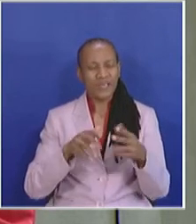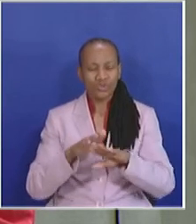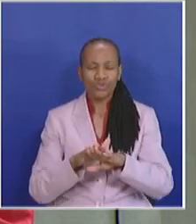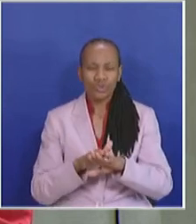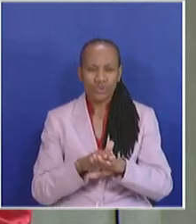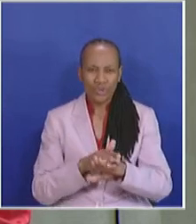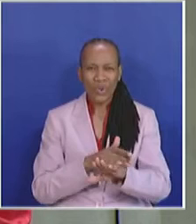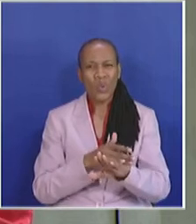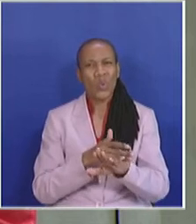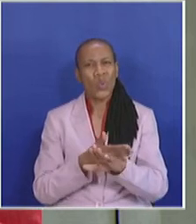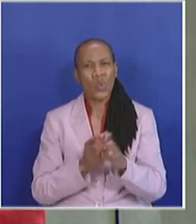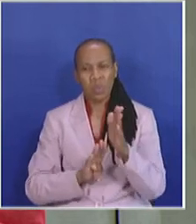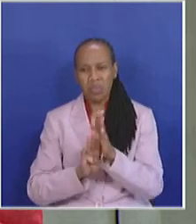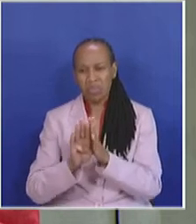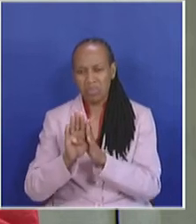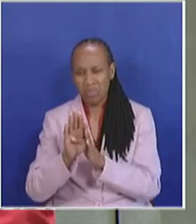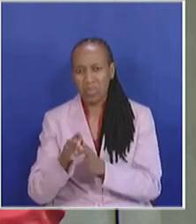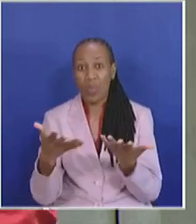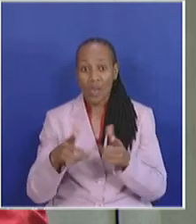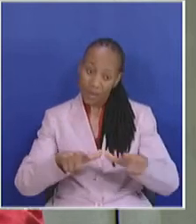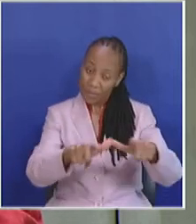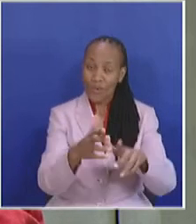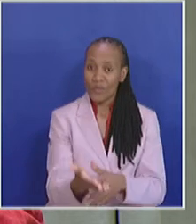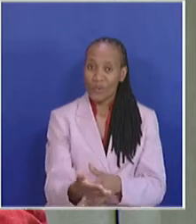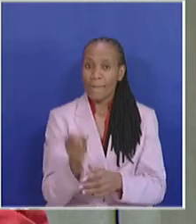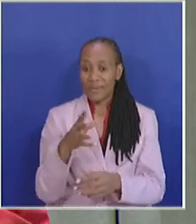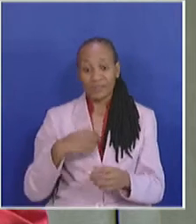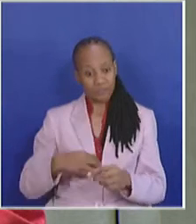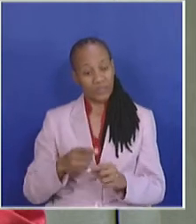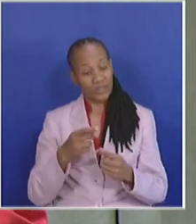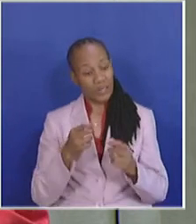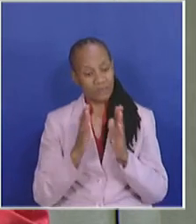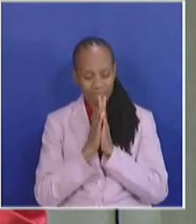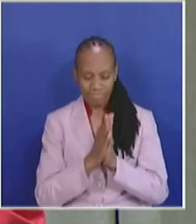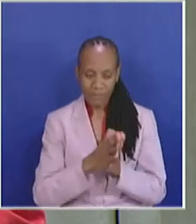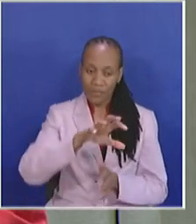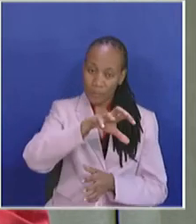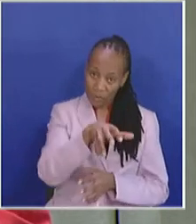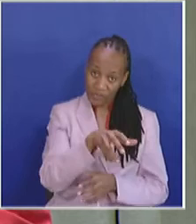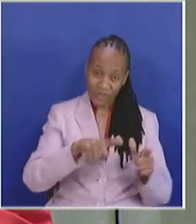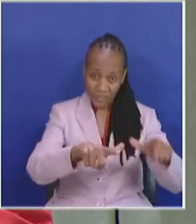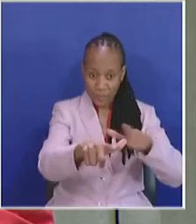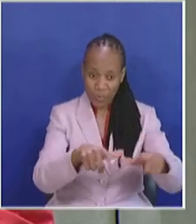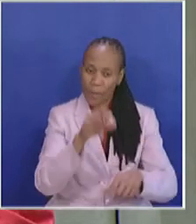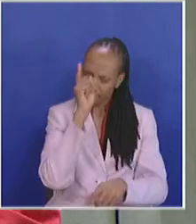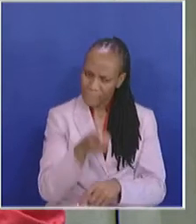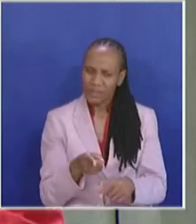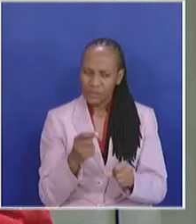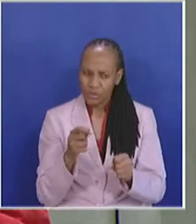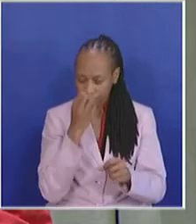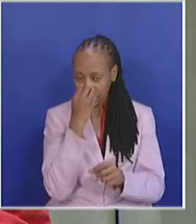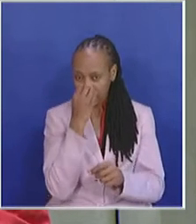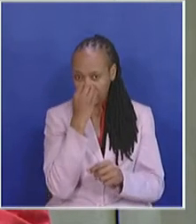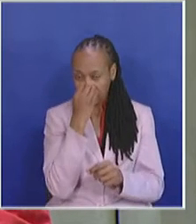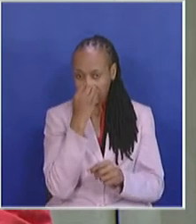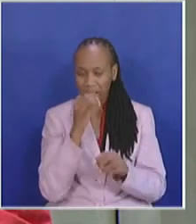progress. However, we have mandated a provincial government to fast-track the tearing of the